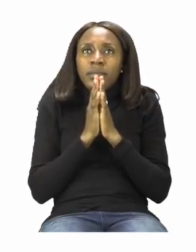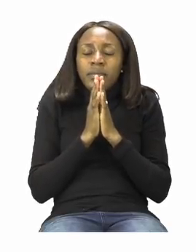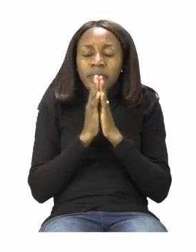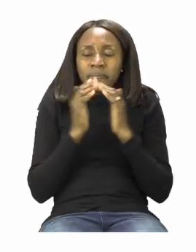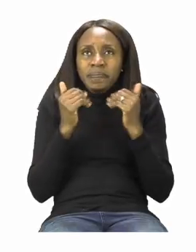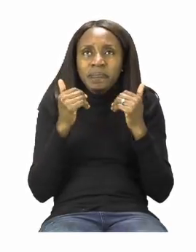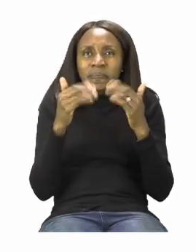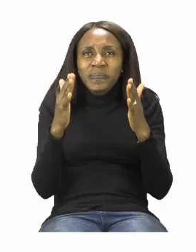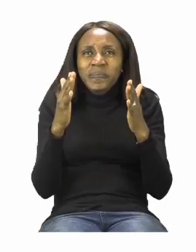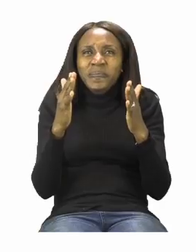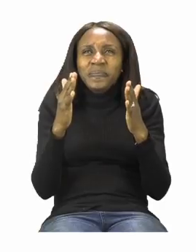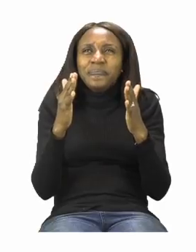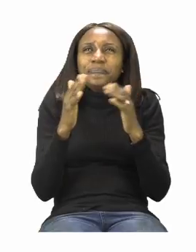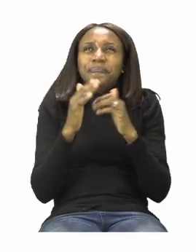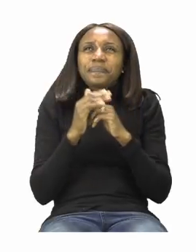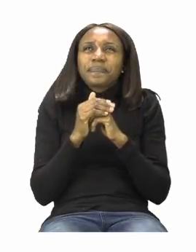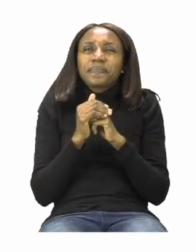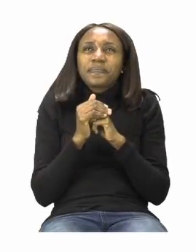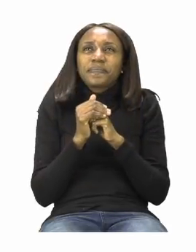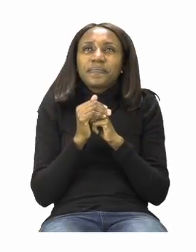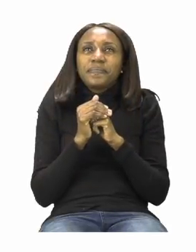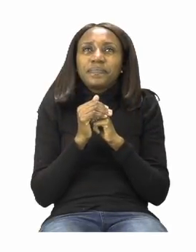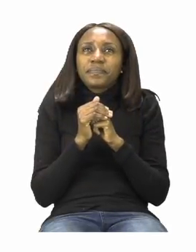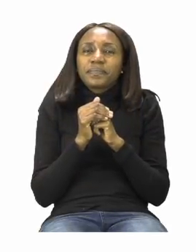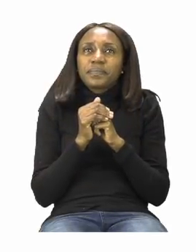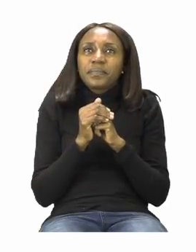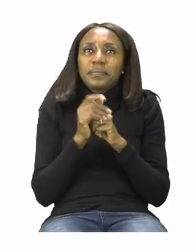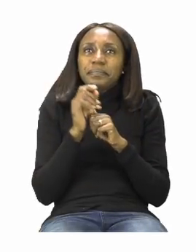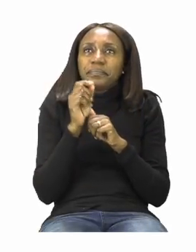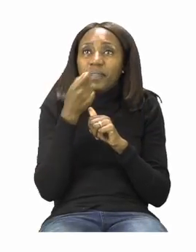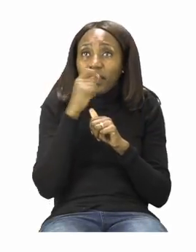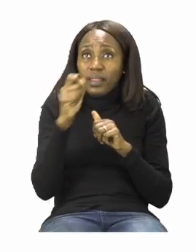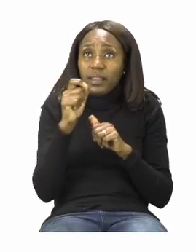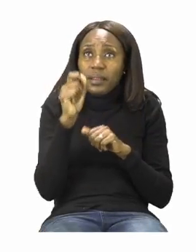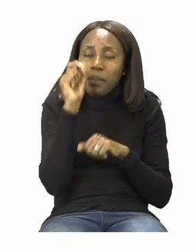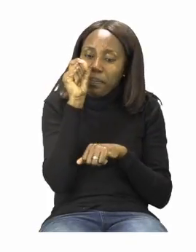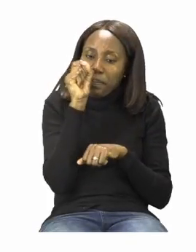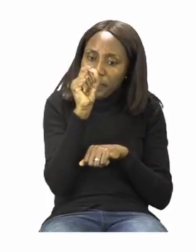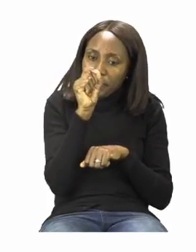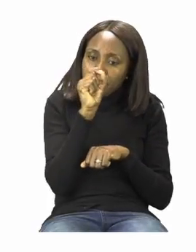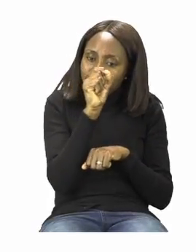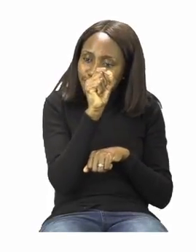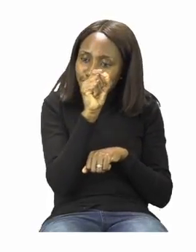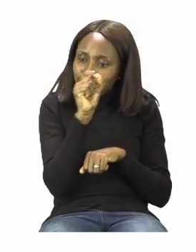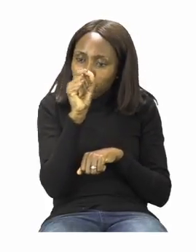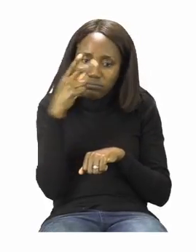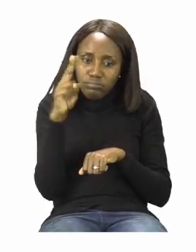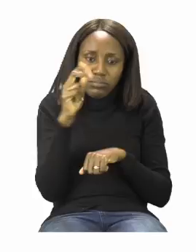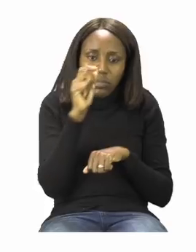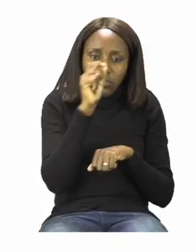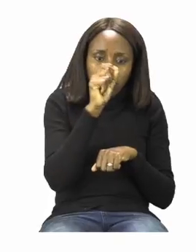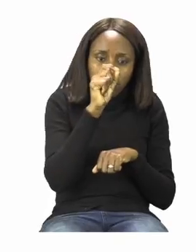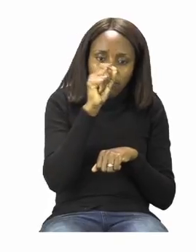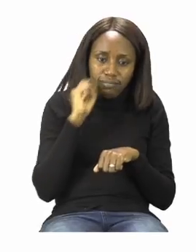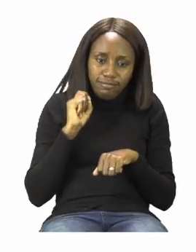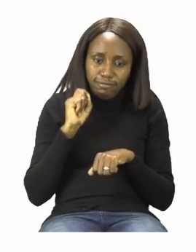start and you do not lift up your pencil until you get to the next